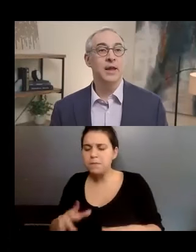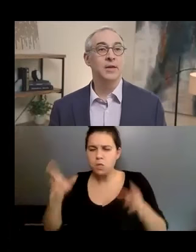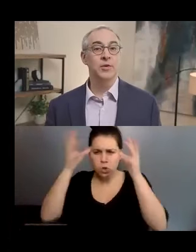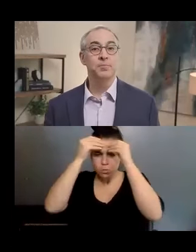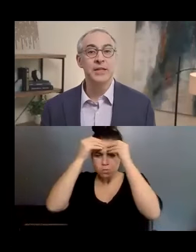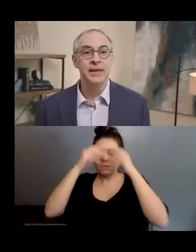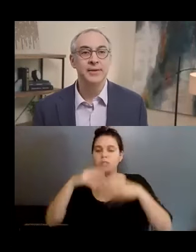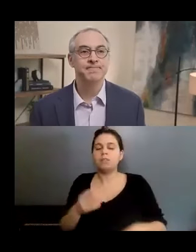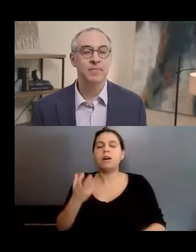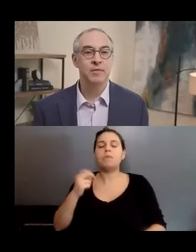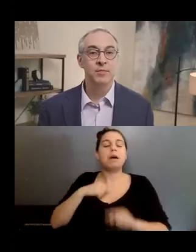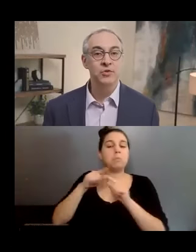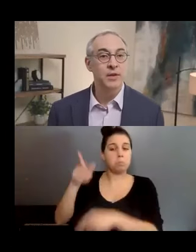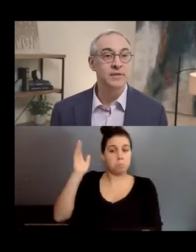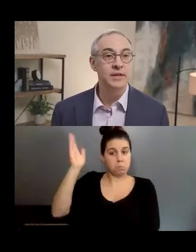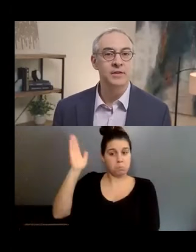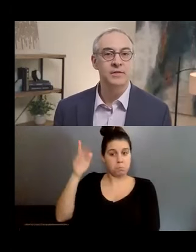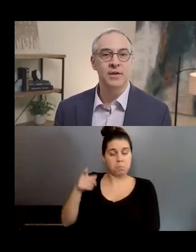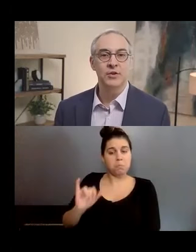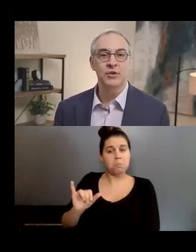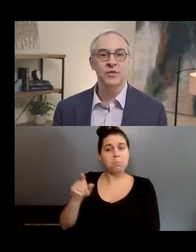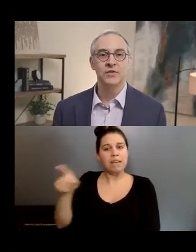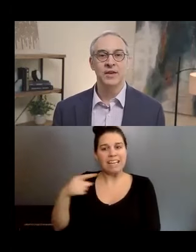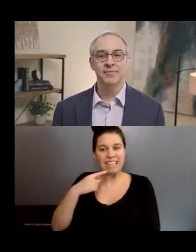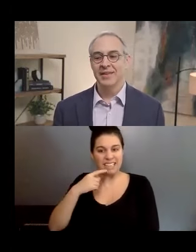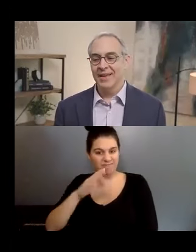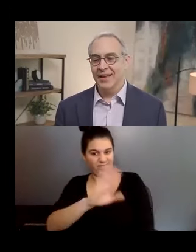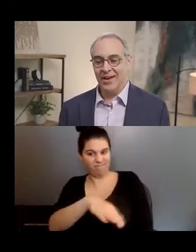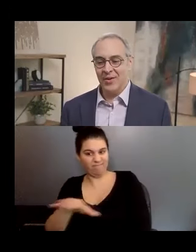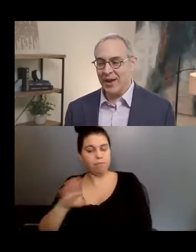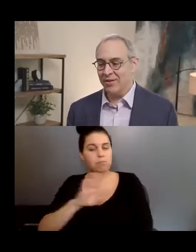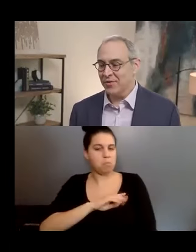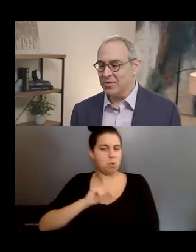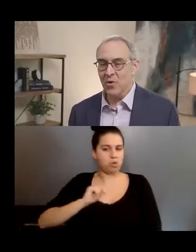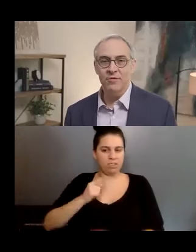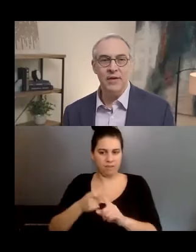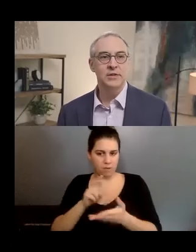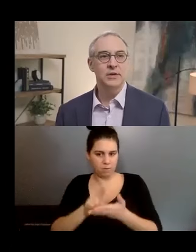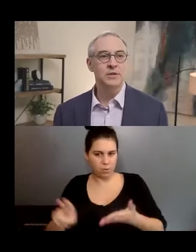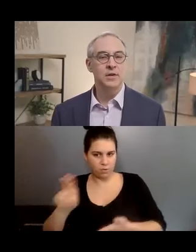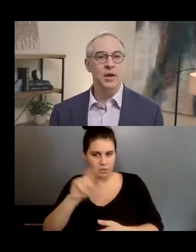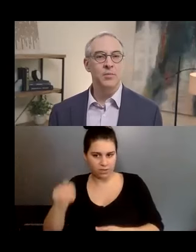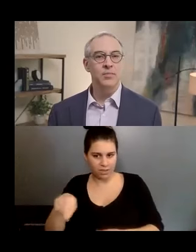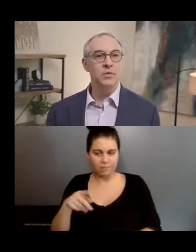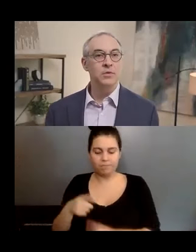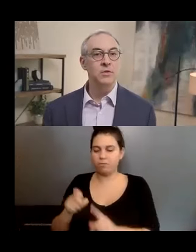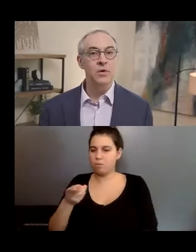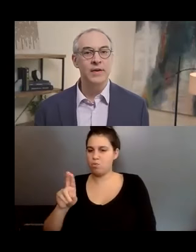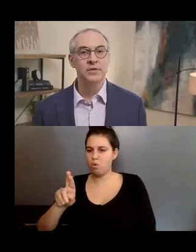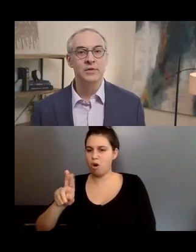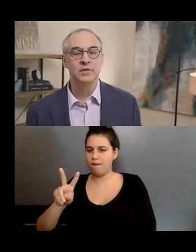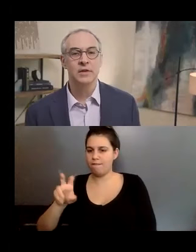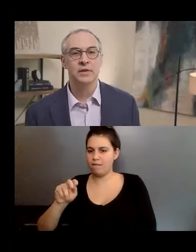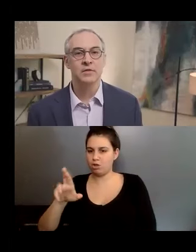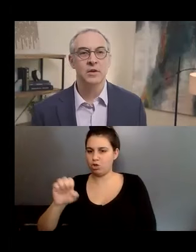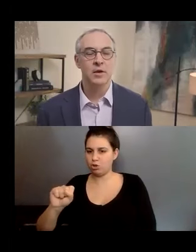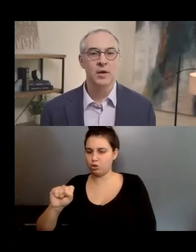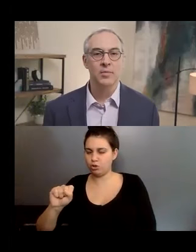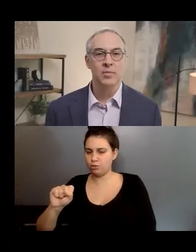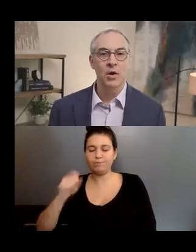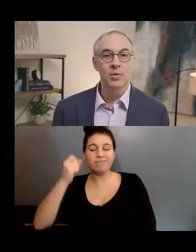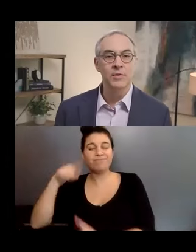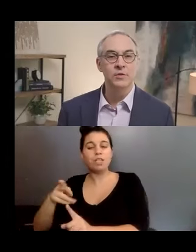presented with a plea from the trustees of the university and from UR Ventures. UR Ventures is